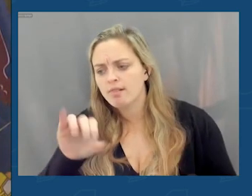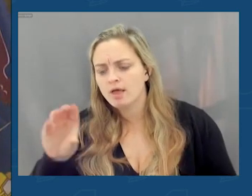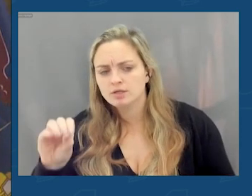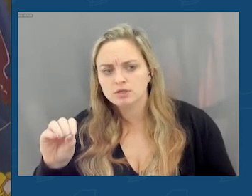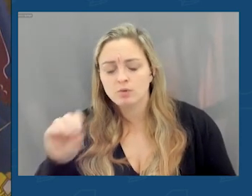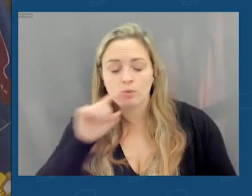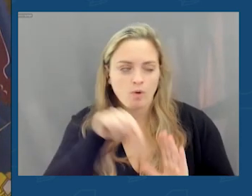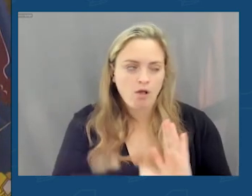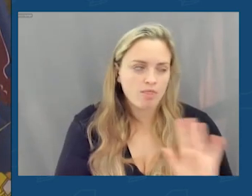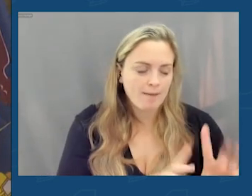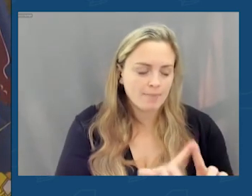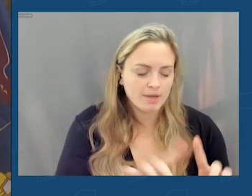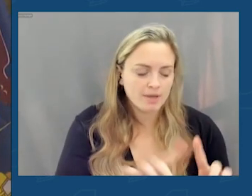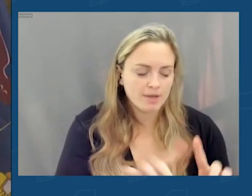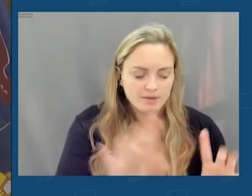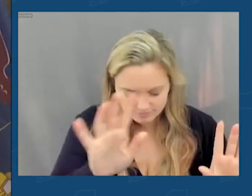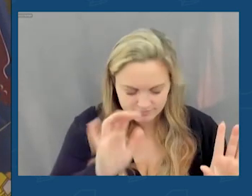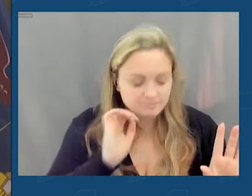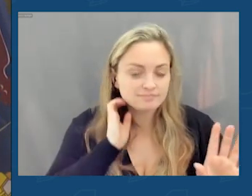path.